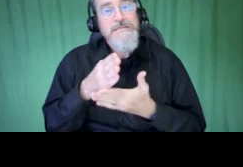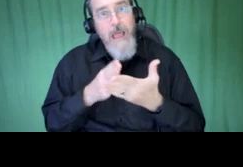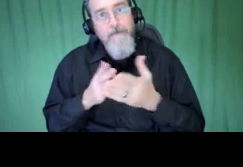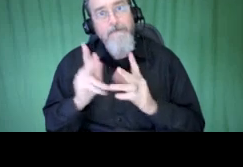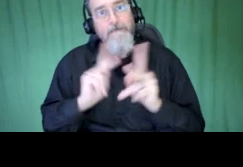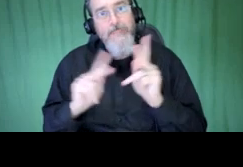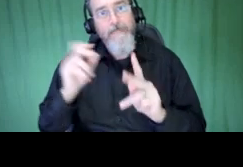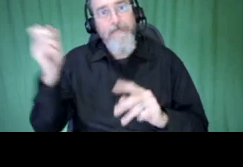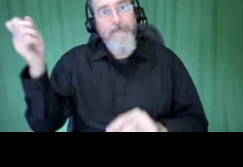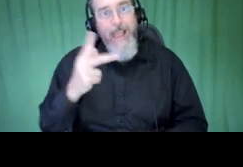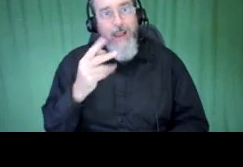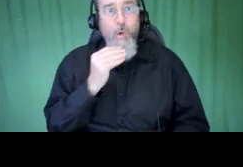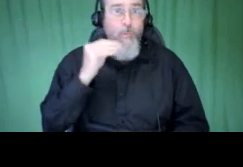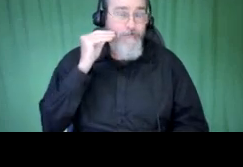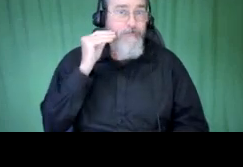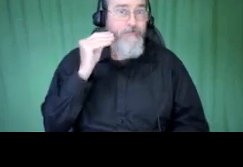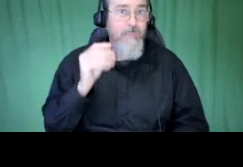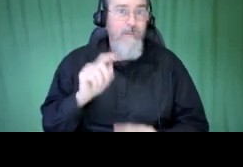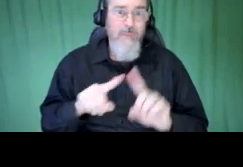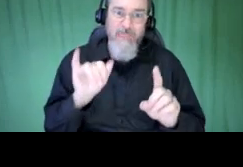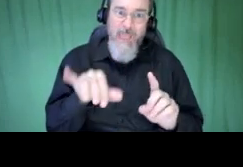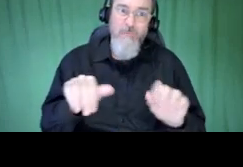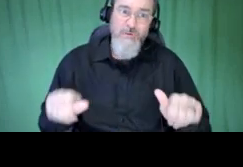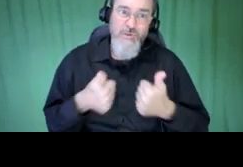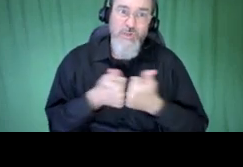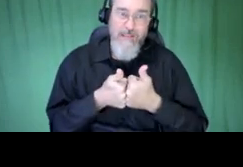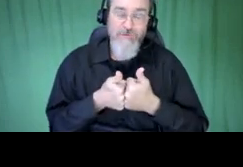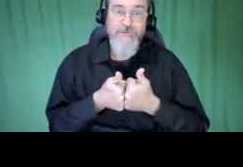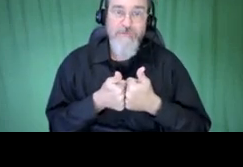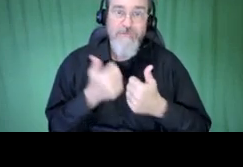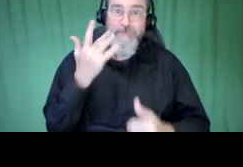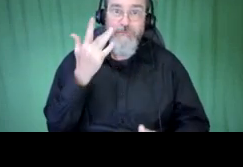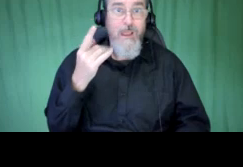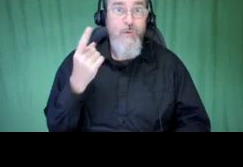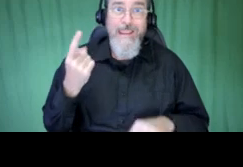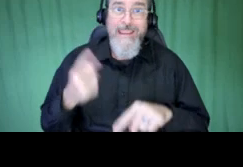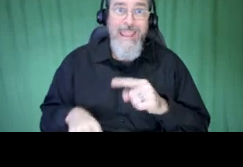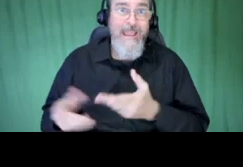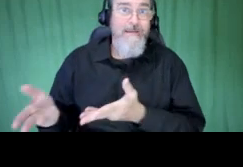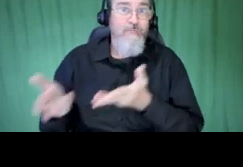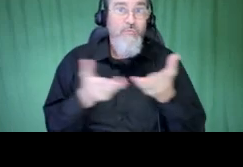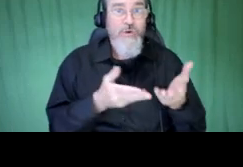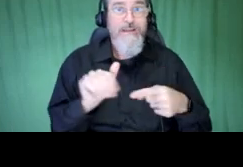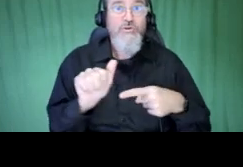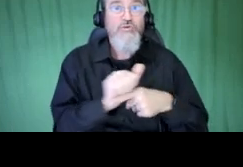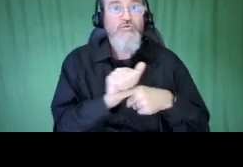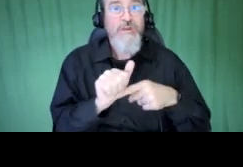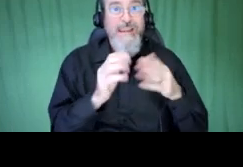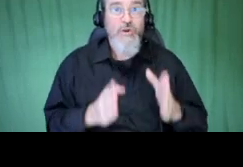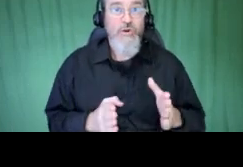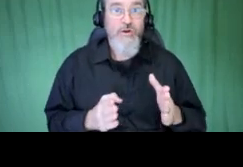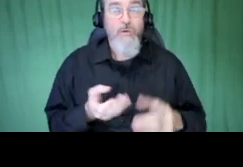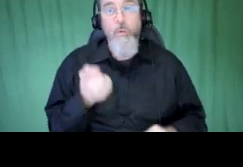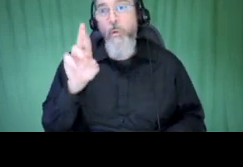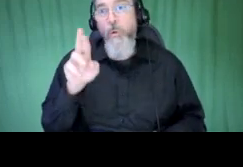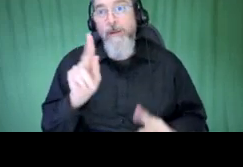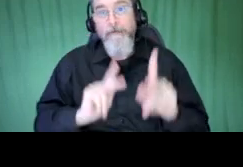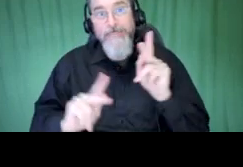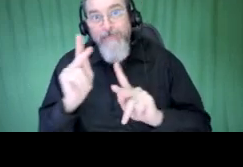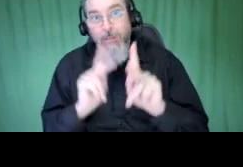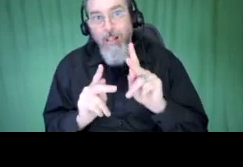also caused challenges for our workforce because we weren't even able to bring in trainers, much less send people off island for the training they